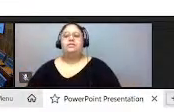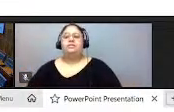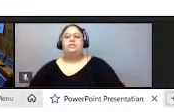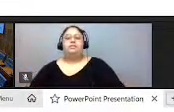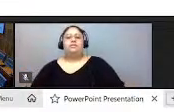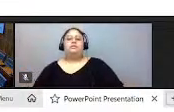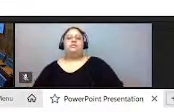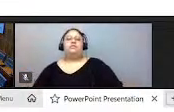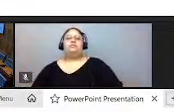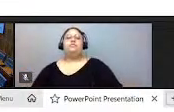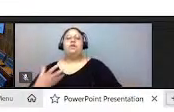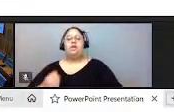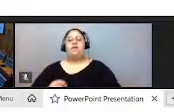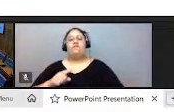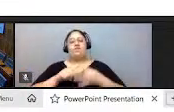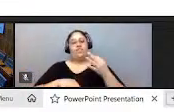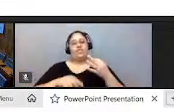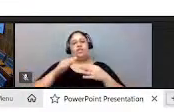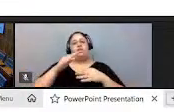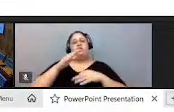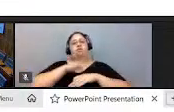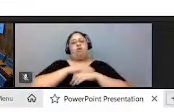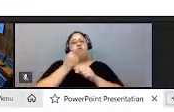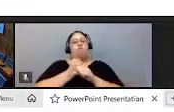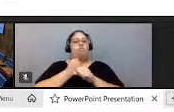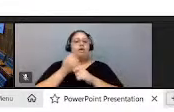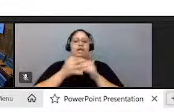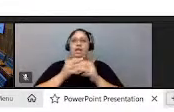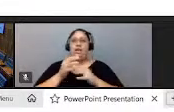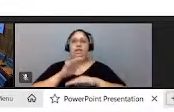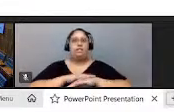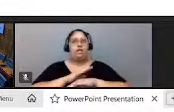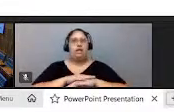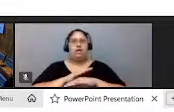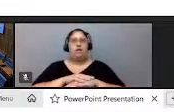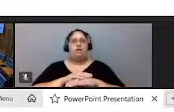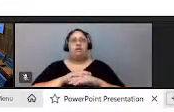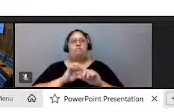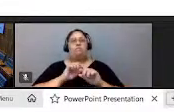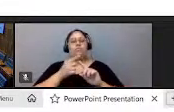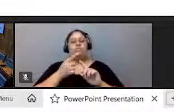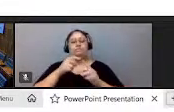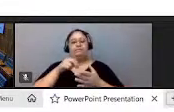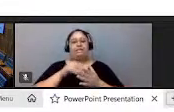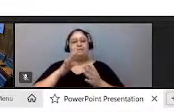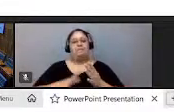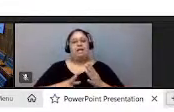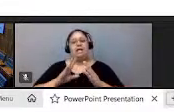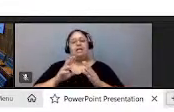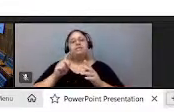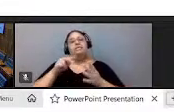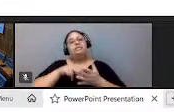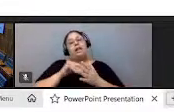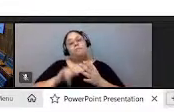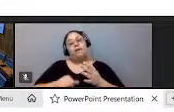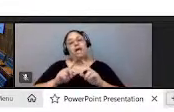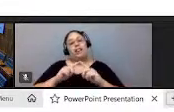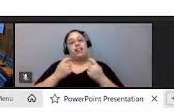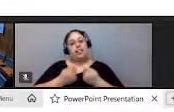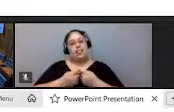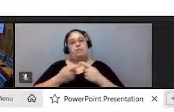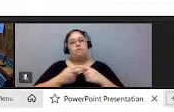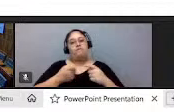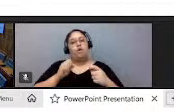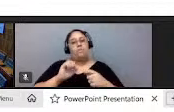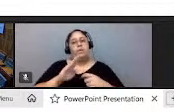um that are on shift at any one time and we also have a standby team that is supplemented from that birthing gang that actually